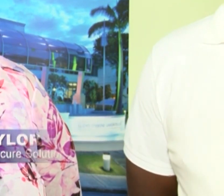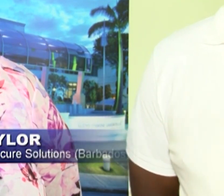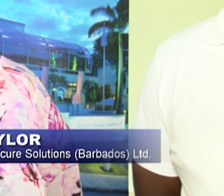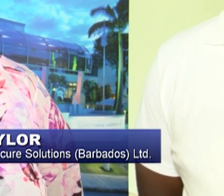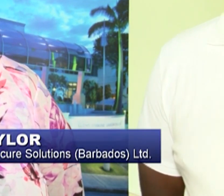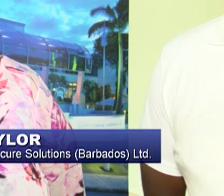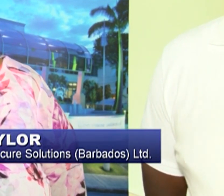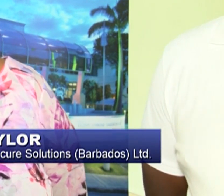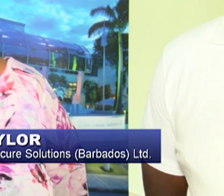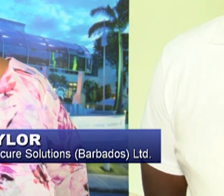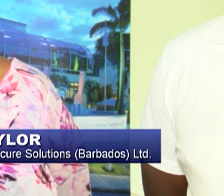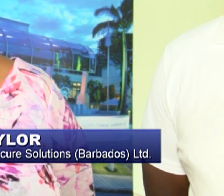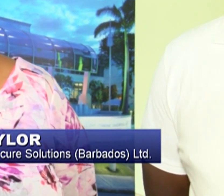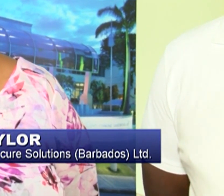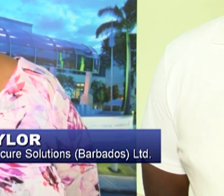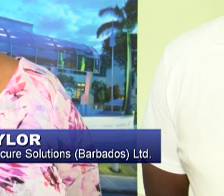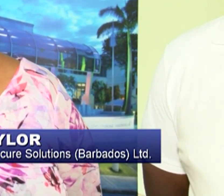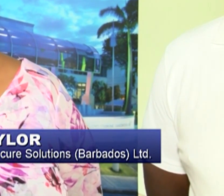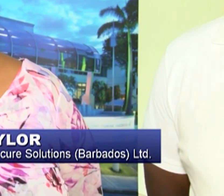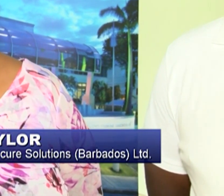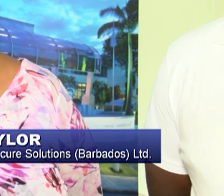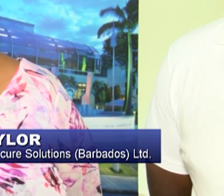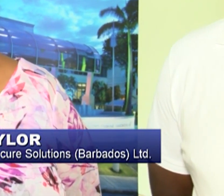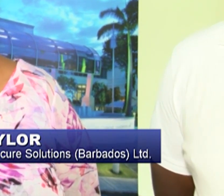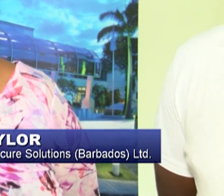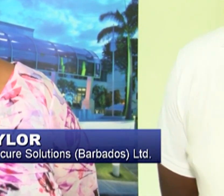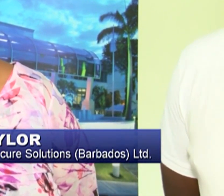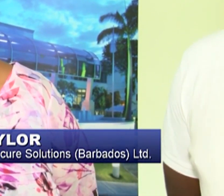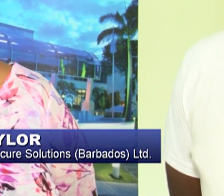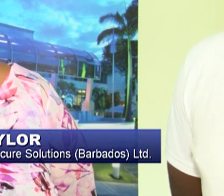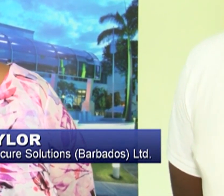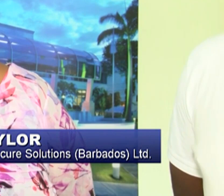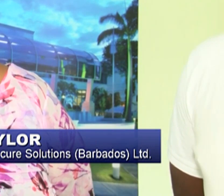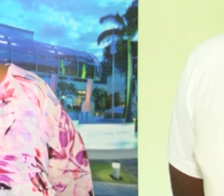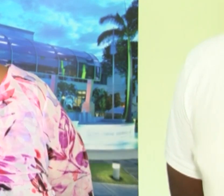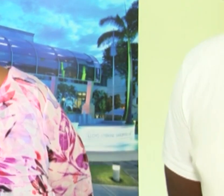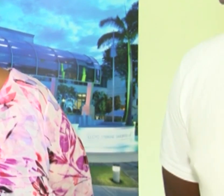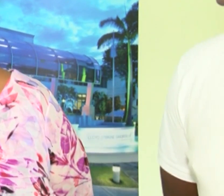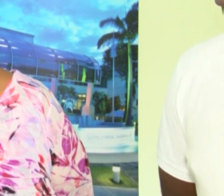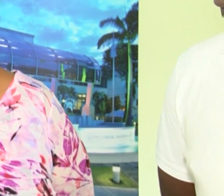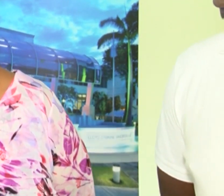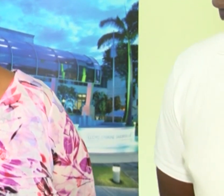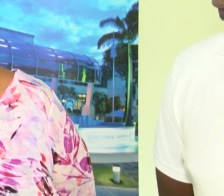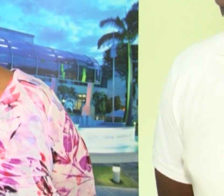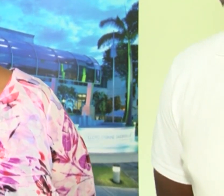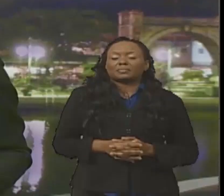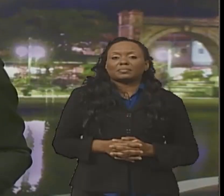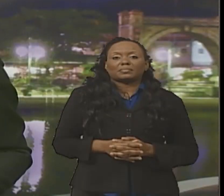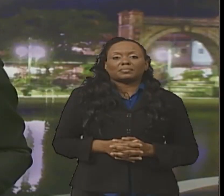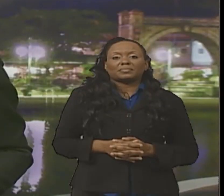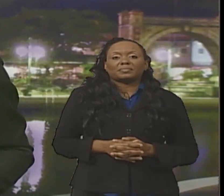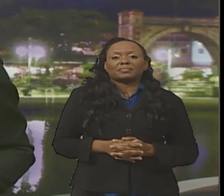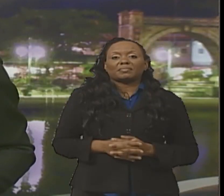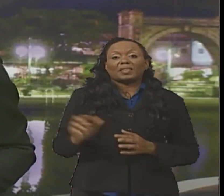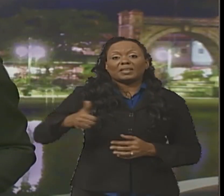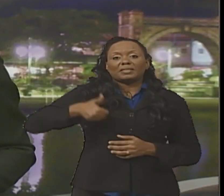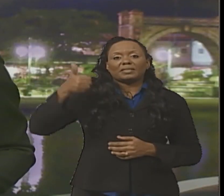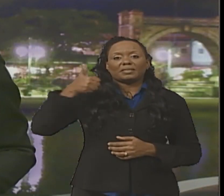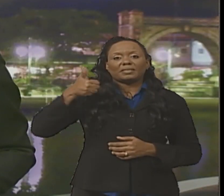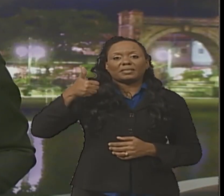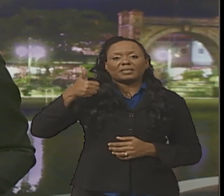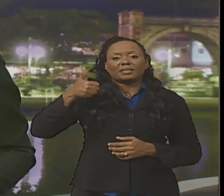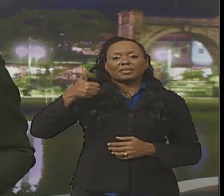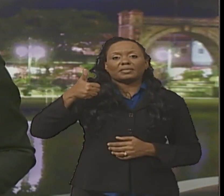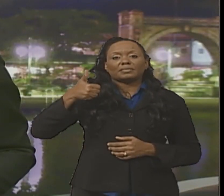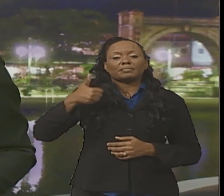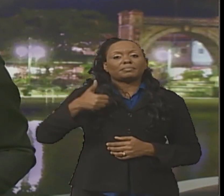very excited about providing the security and keeping the patrons safe at the event on November 10th. A senior officer of